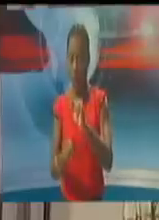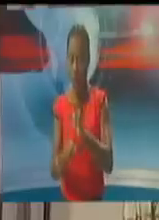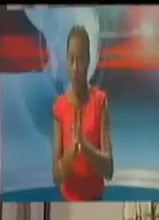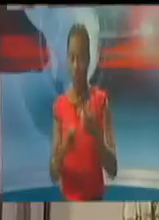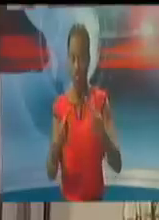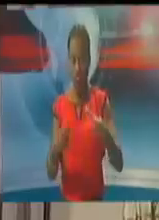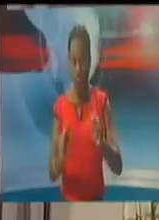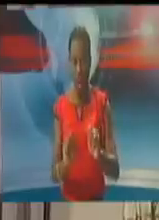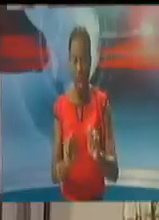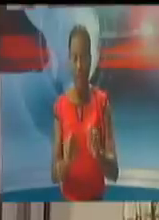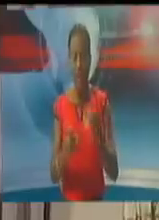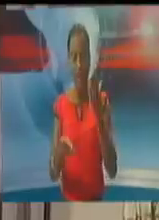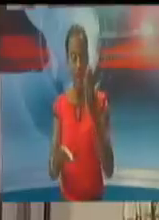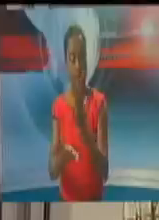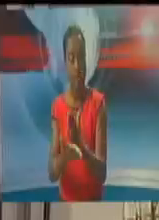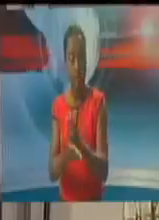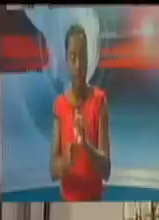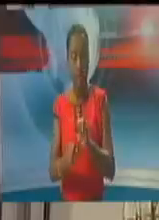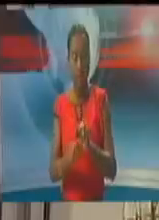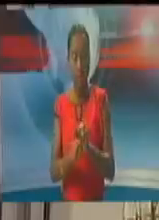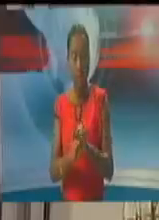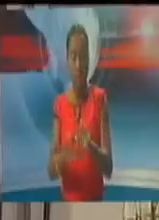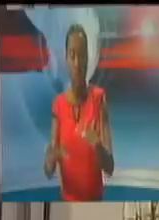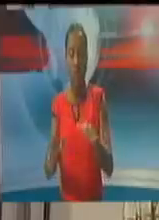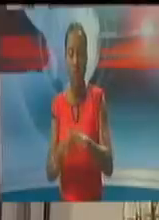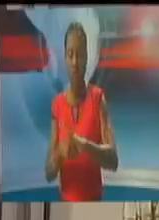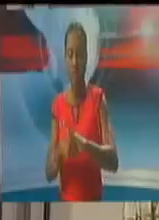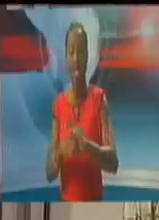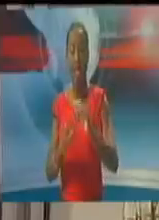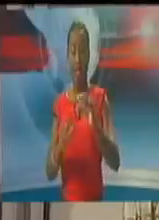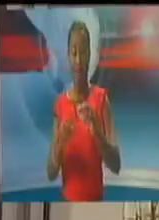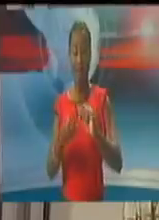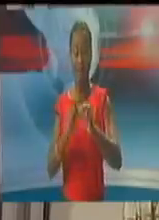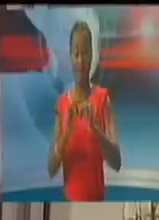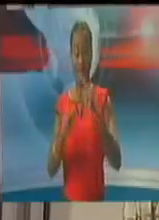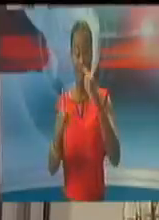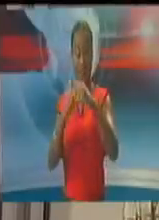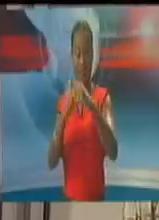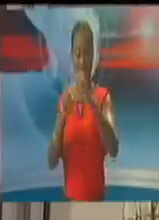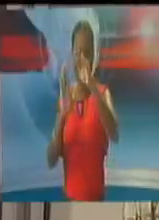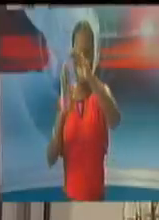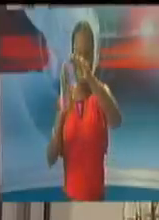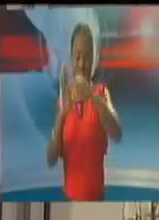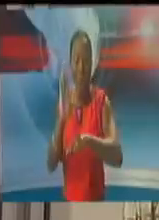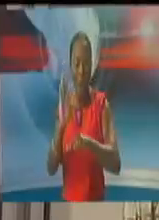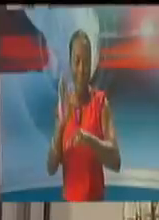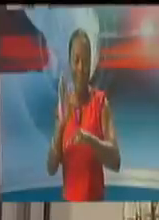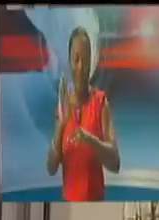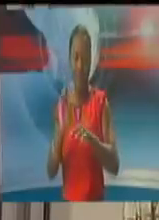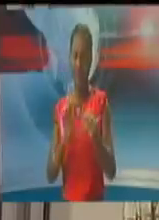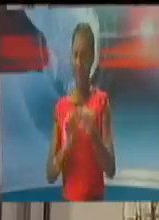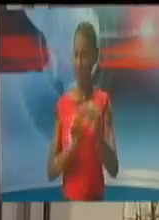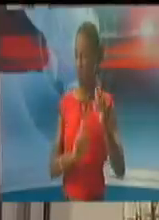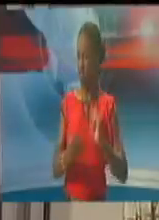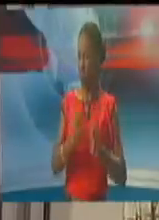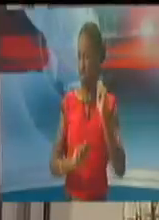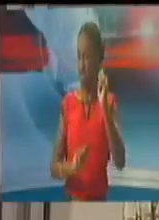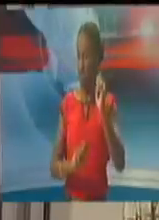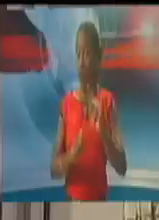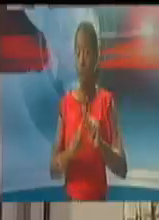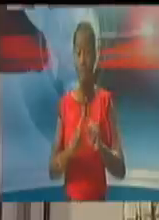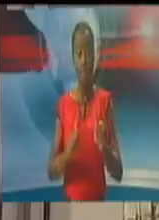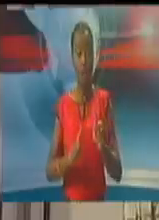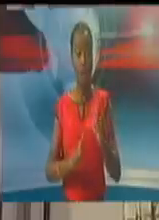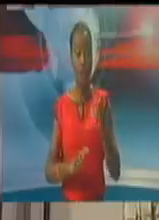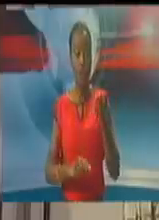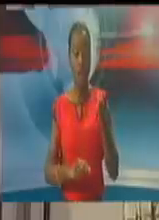virus, leading to a huge drop in numbers. Sounds like Trinidad and Tobago. But Hokkaido is